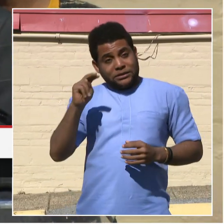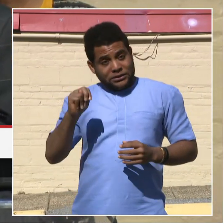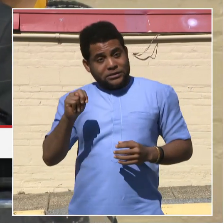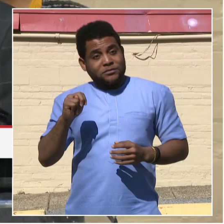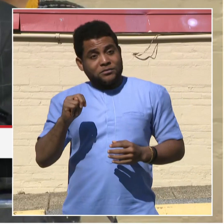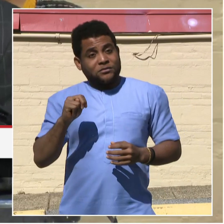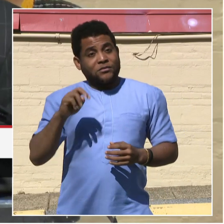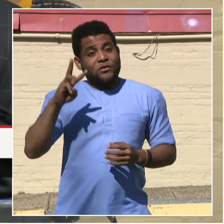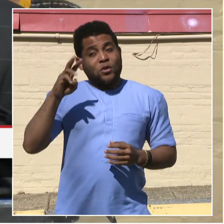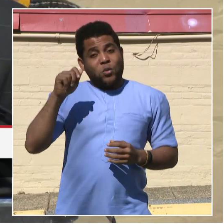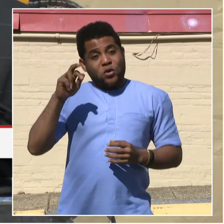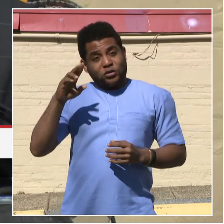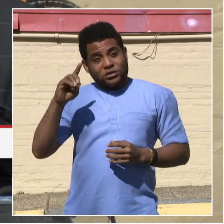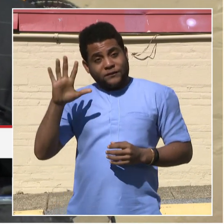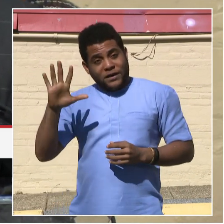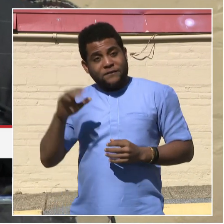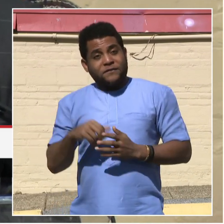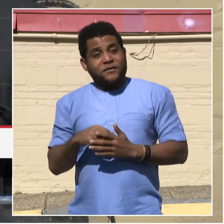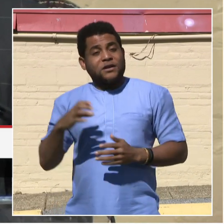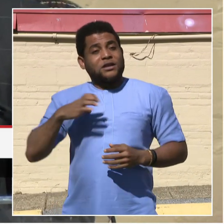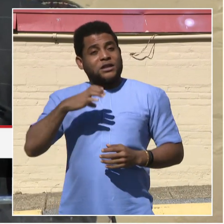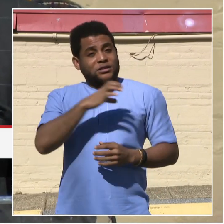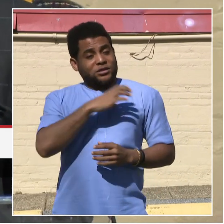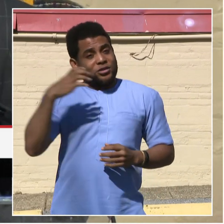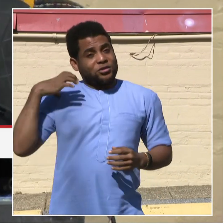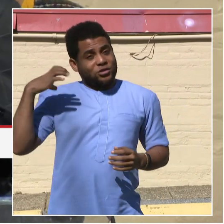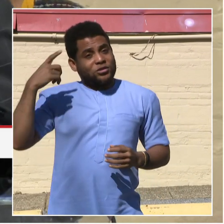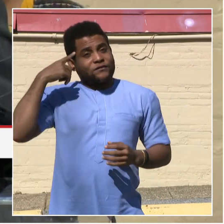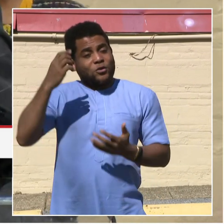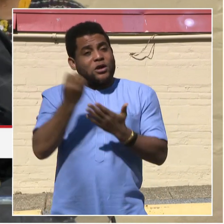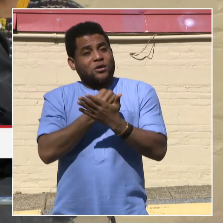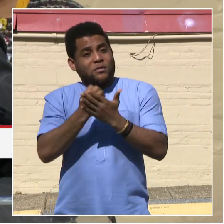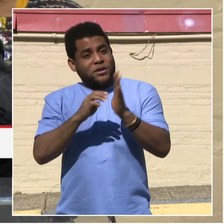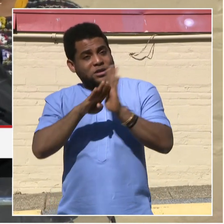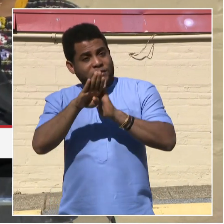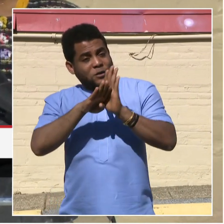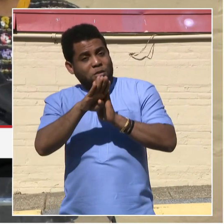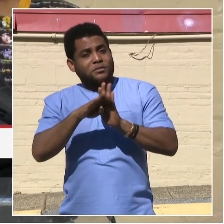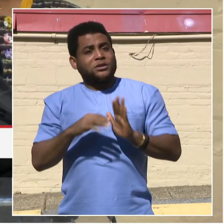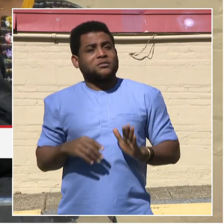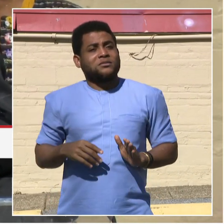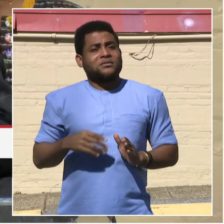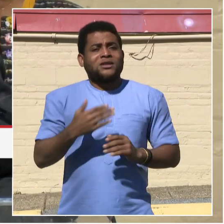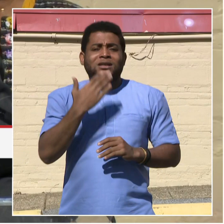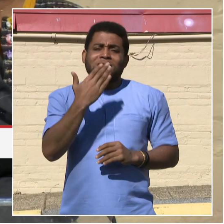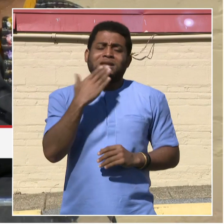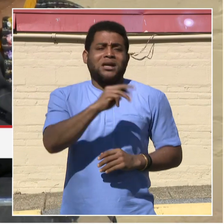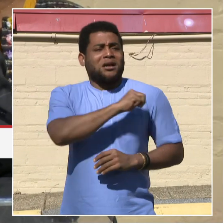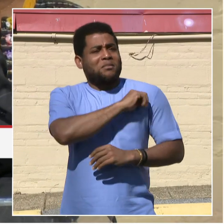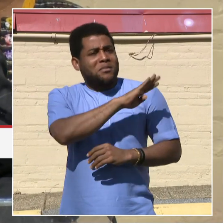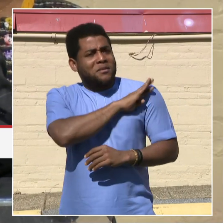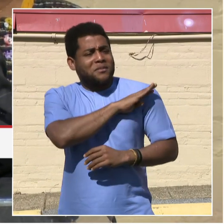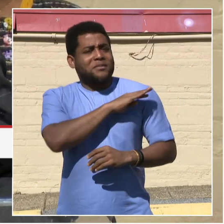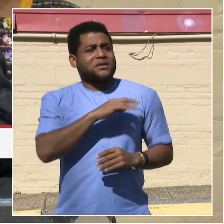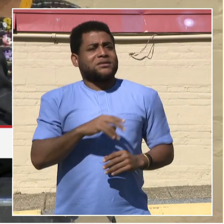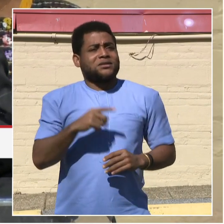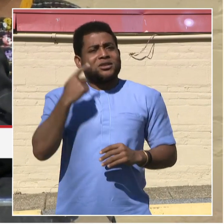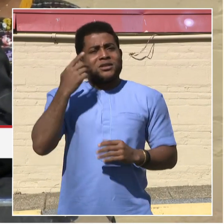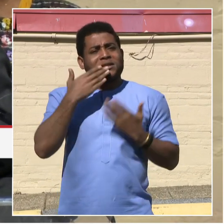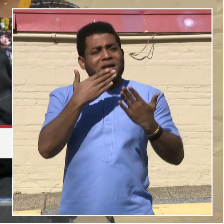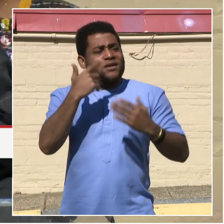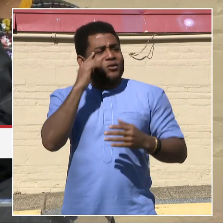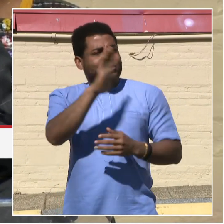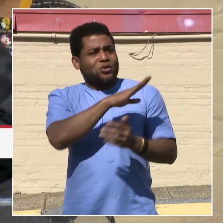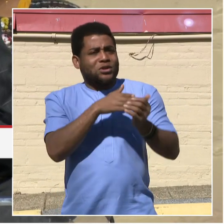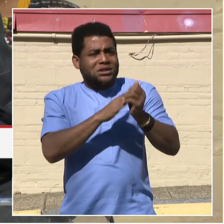Development. I want to begin by thanking Mayor Bowser, by thanking her for her leadership and her commitment to investments in